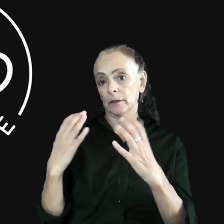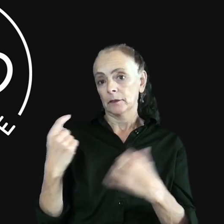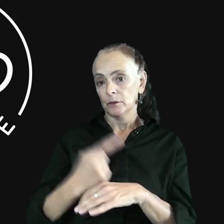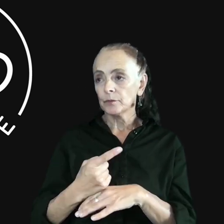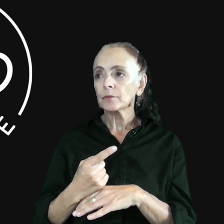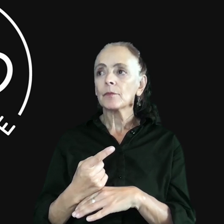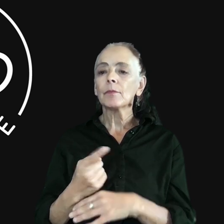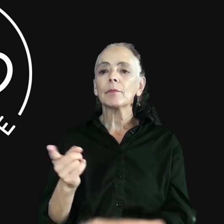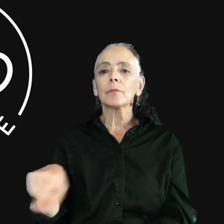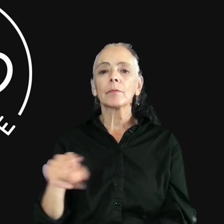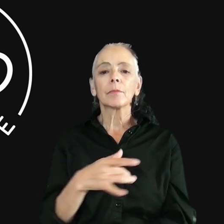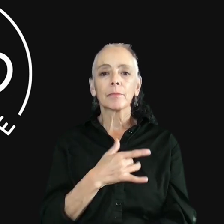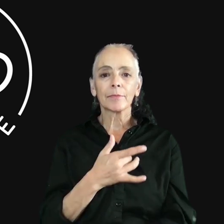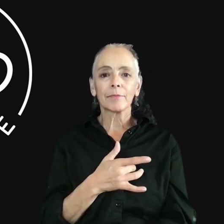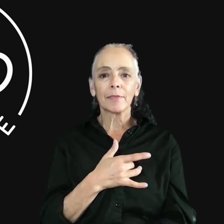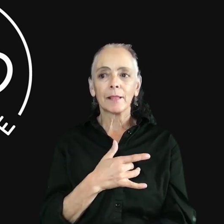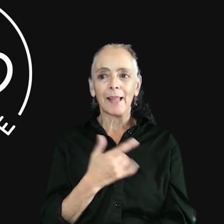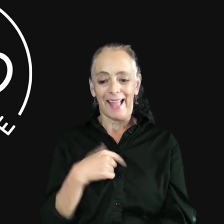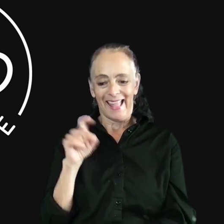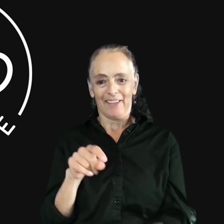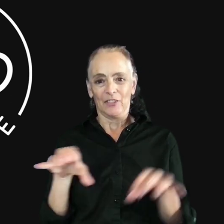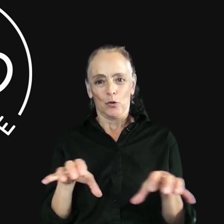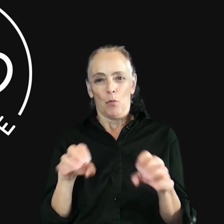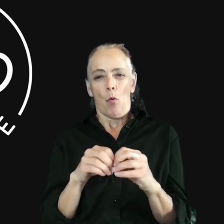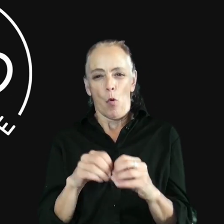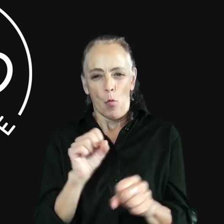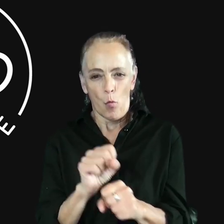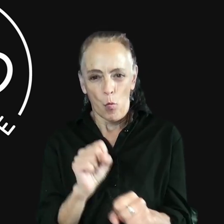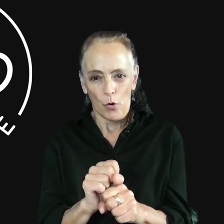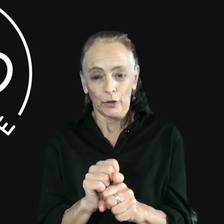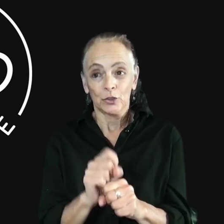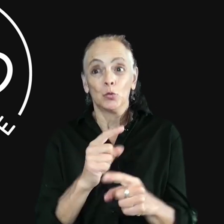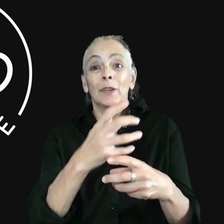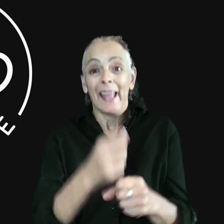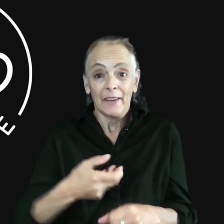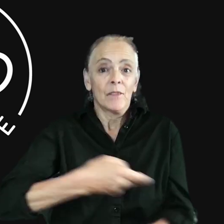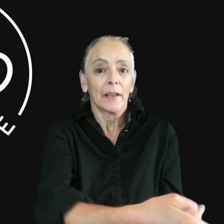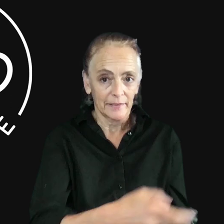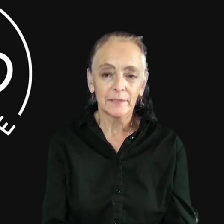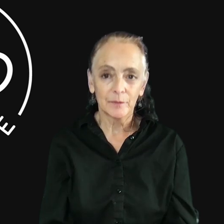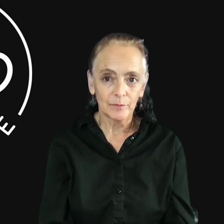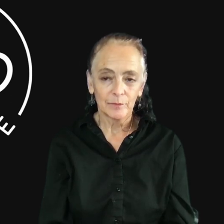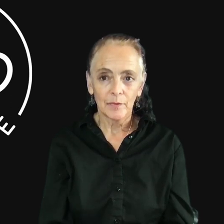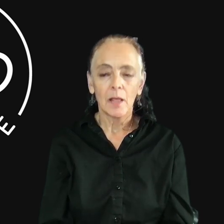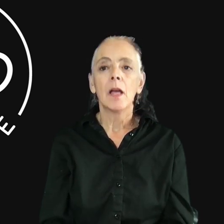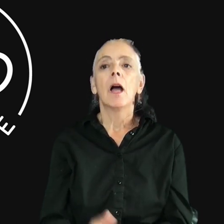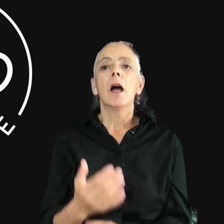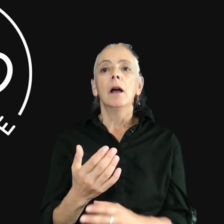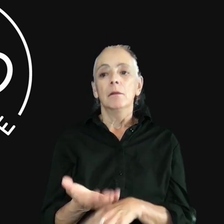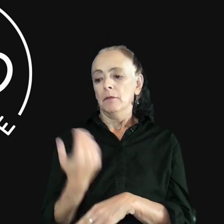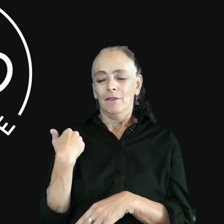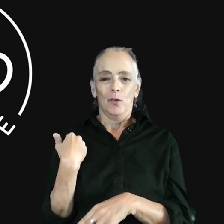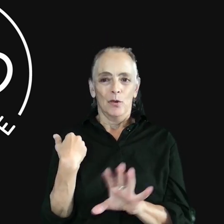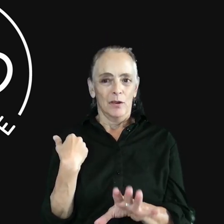feels a little bit like you have to do a little bit more work to like get that invite to something whereas maybe we didn't have to